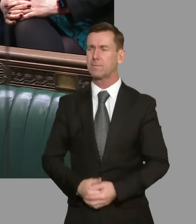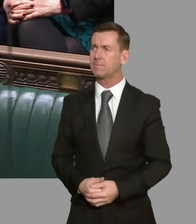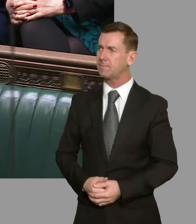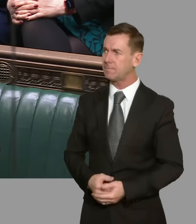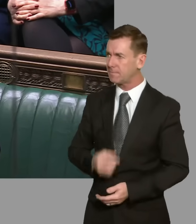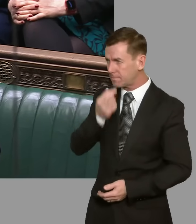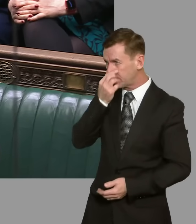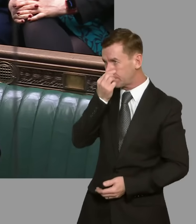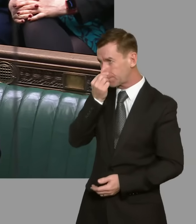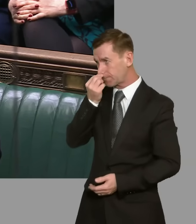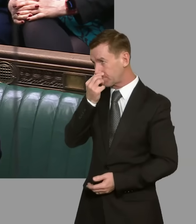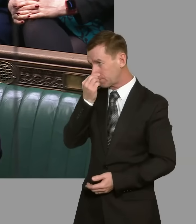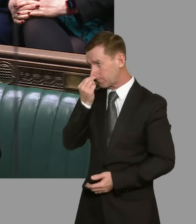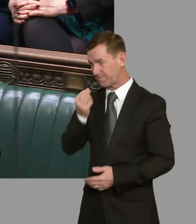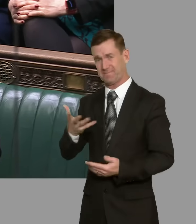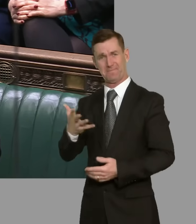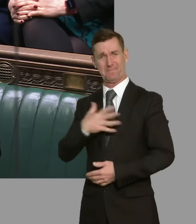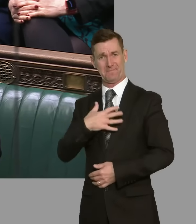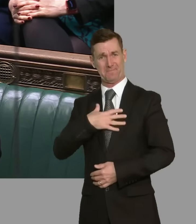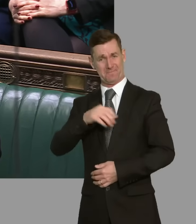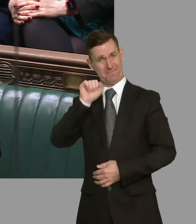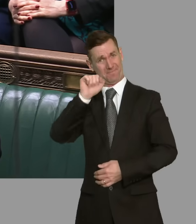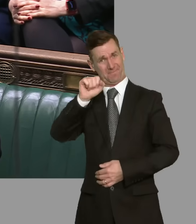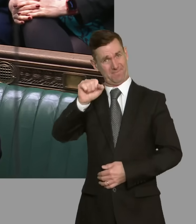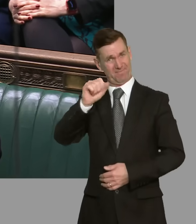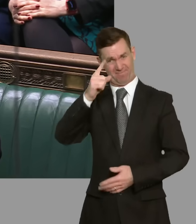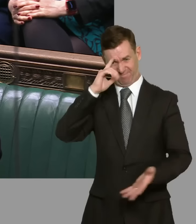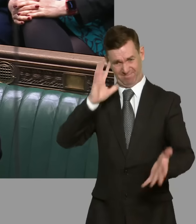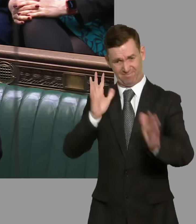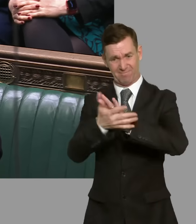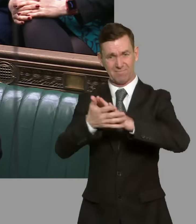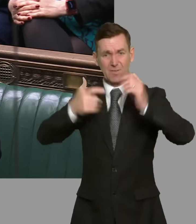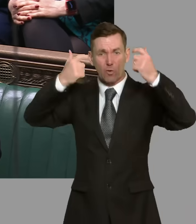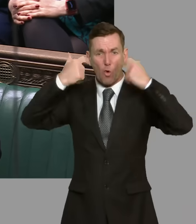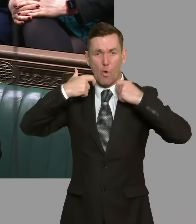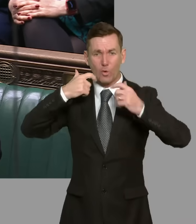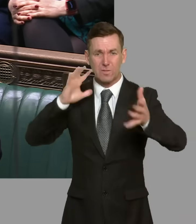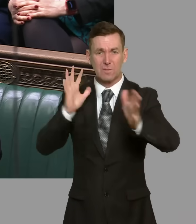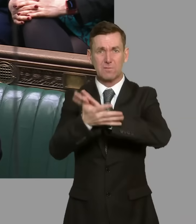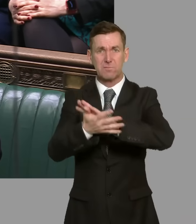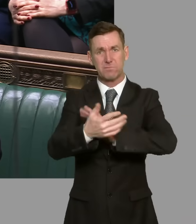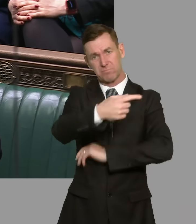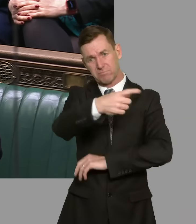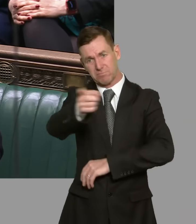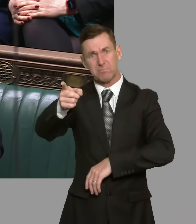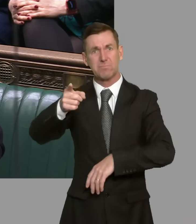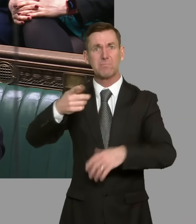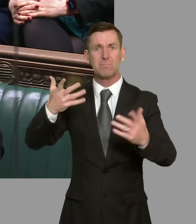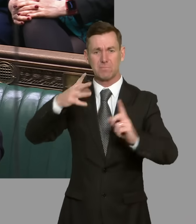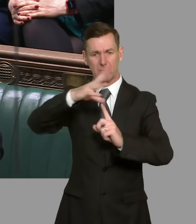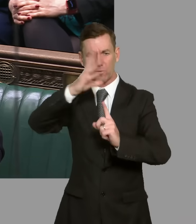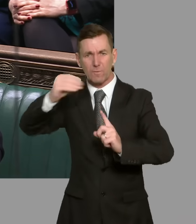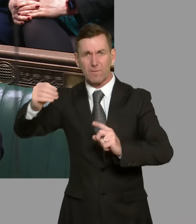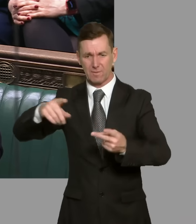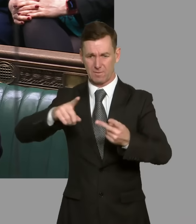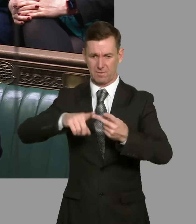fact they broke our economy and our NHS. They hollowed out local policing. We're restoring it. There'll be